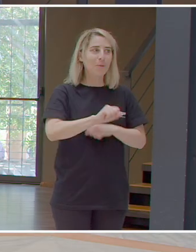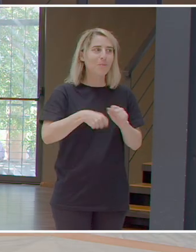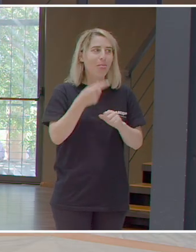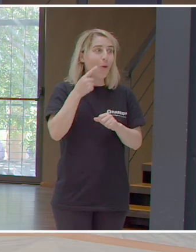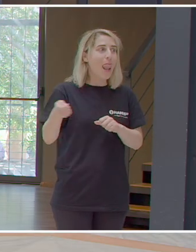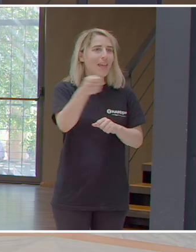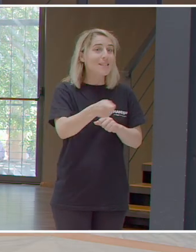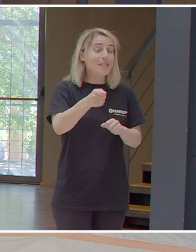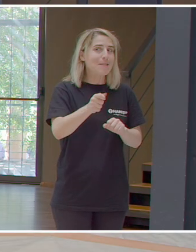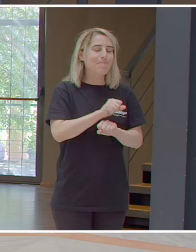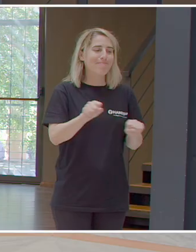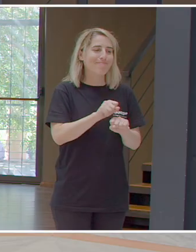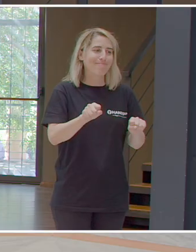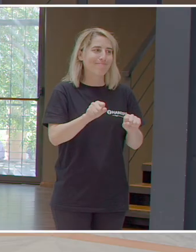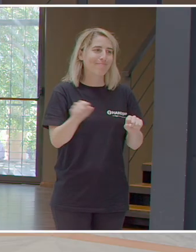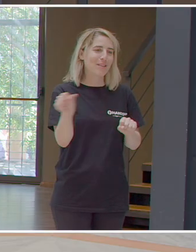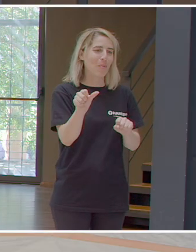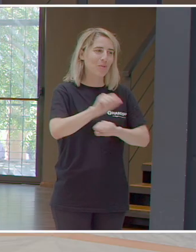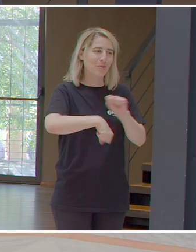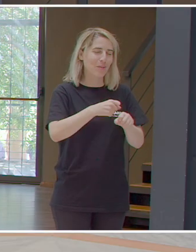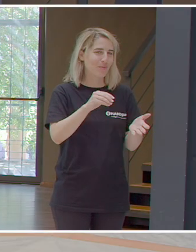Well, let's start again.